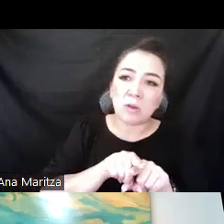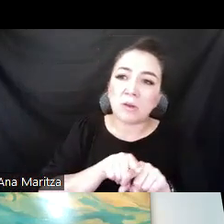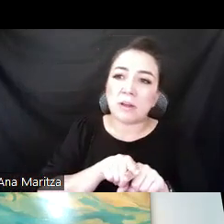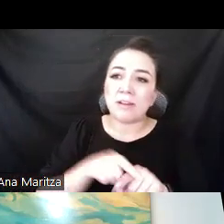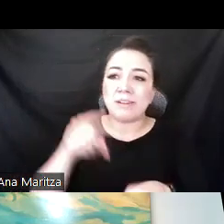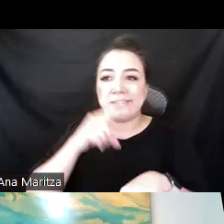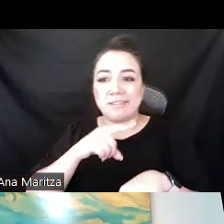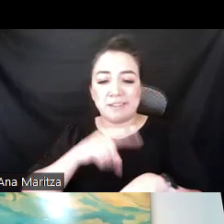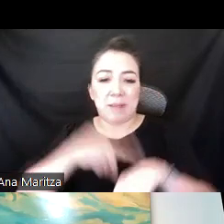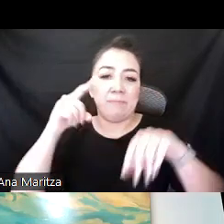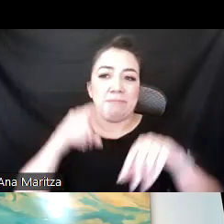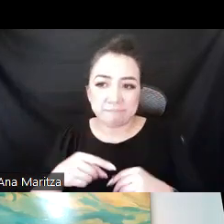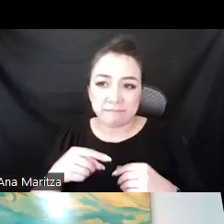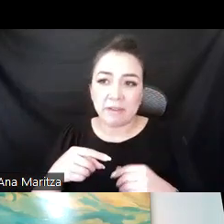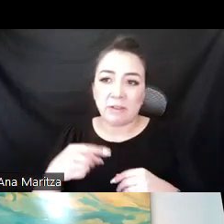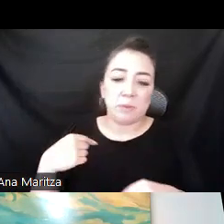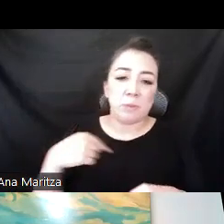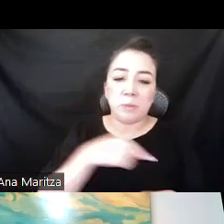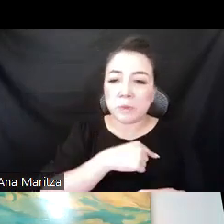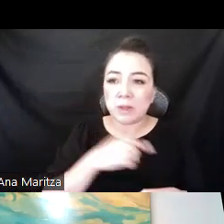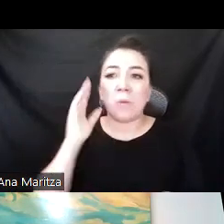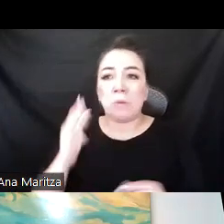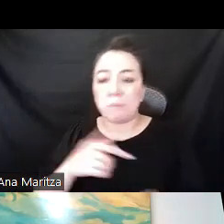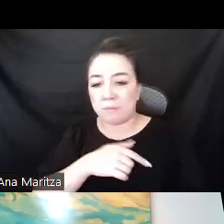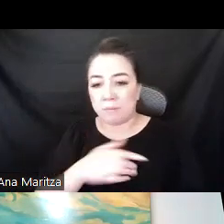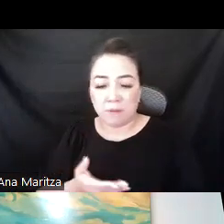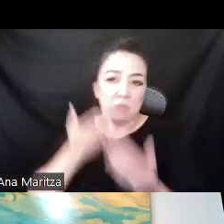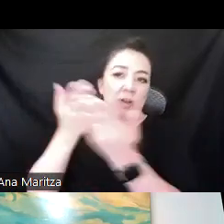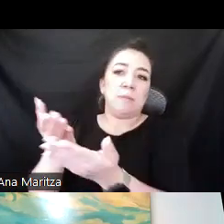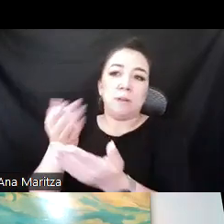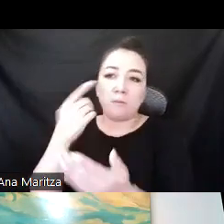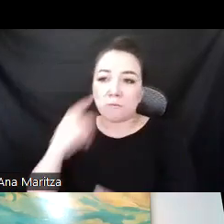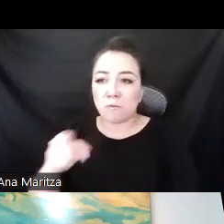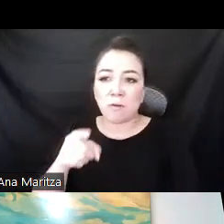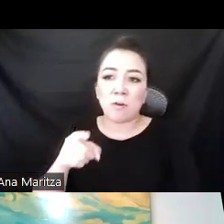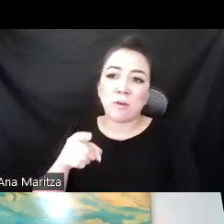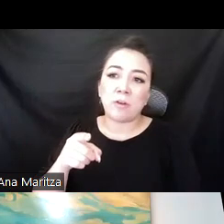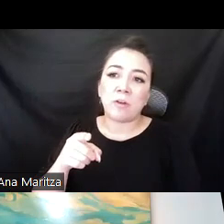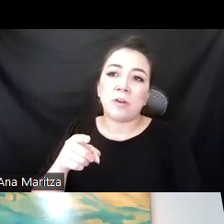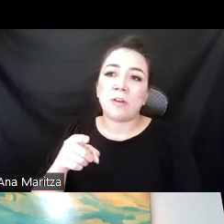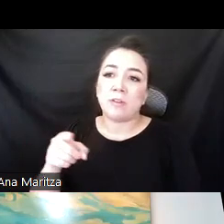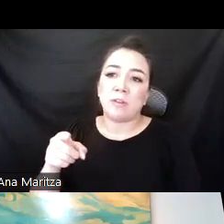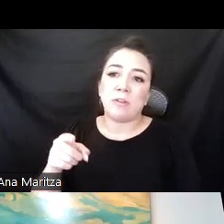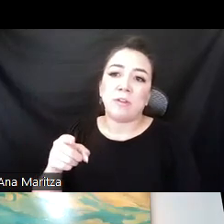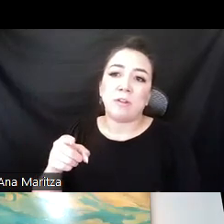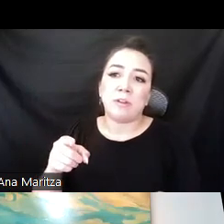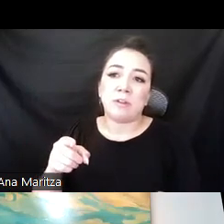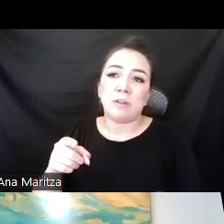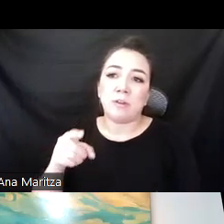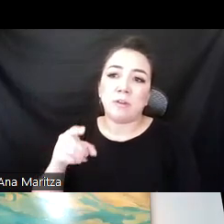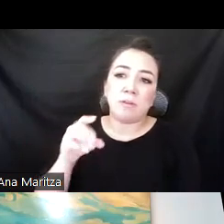in which we will then put our recommendations forward to the full group,